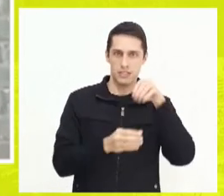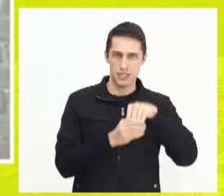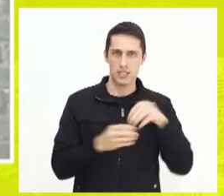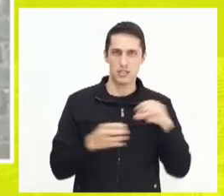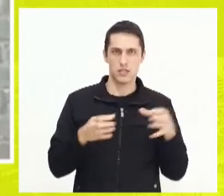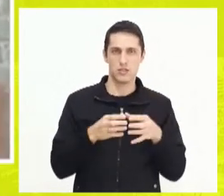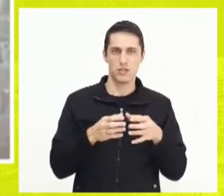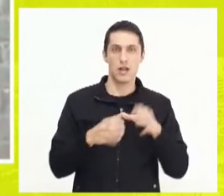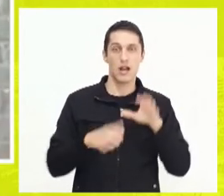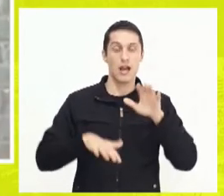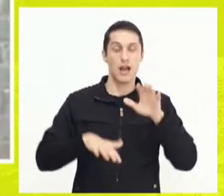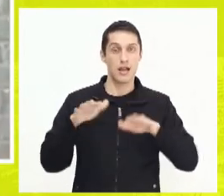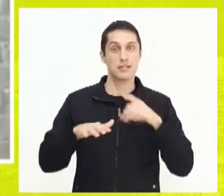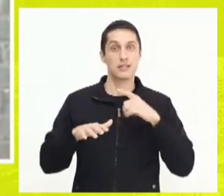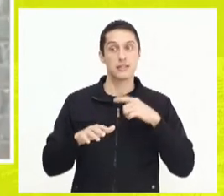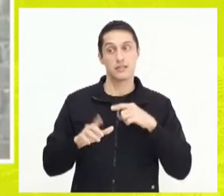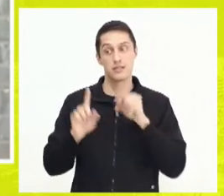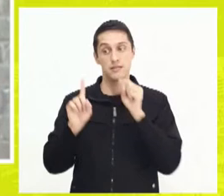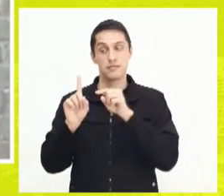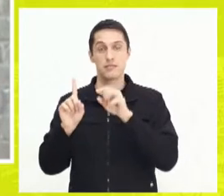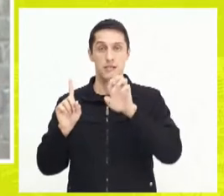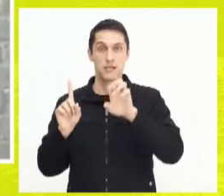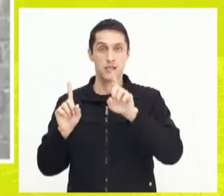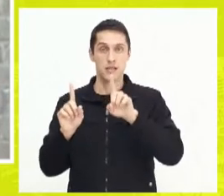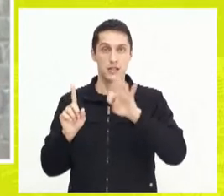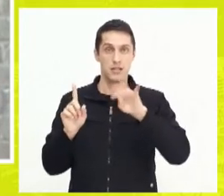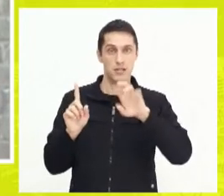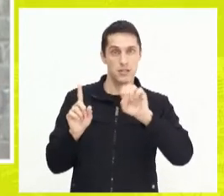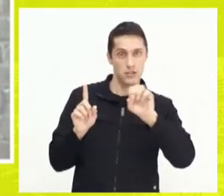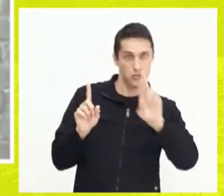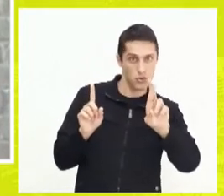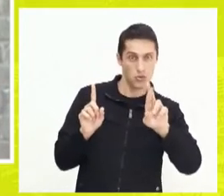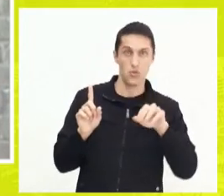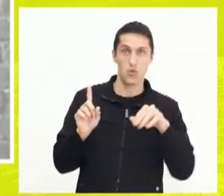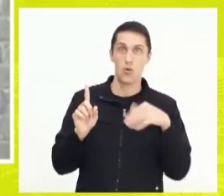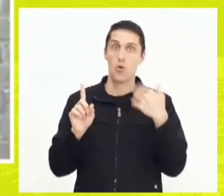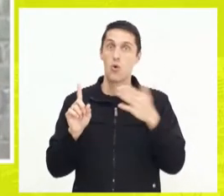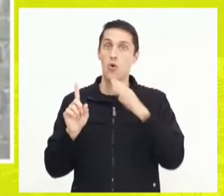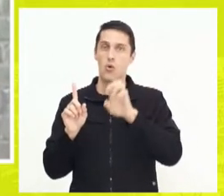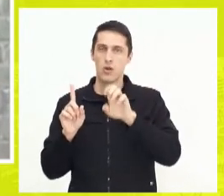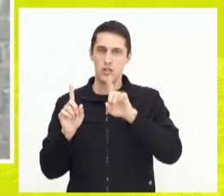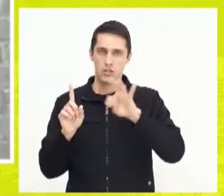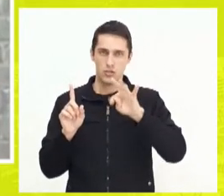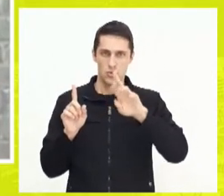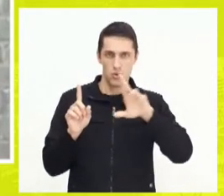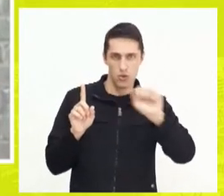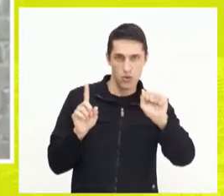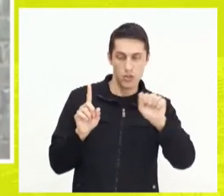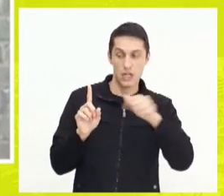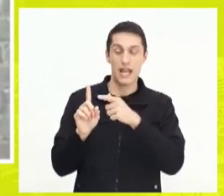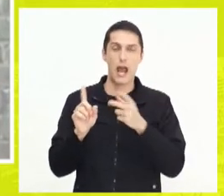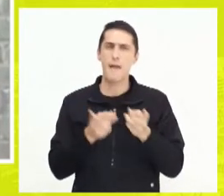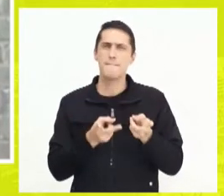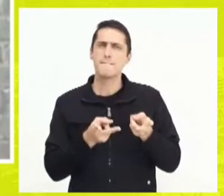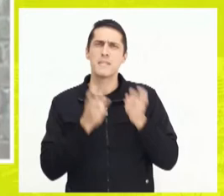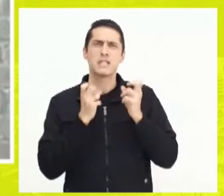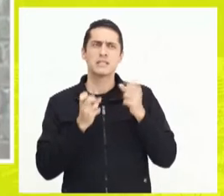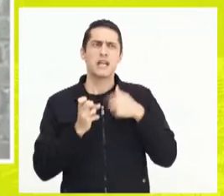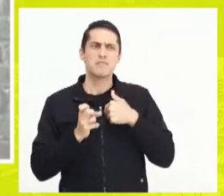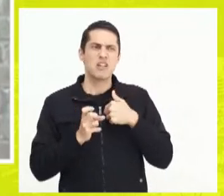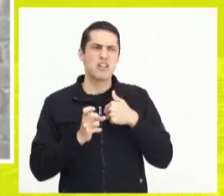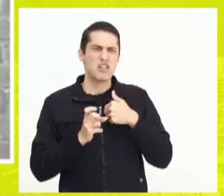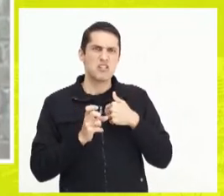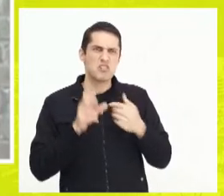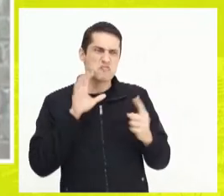team and an editor maybe was not realizing that he she was being invasive generating